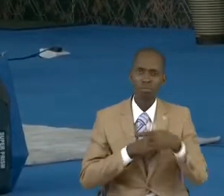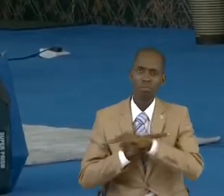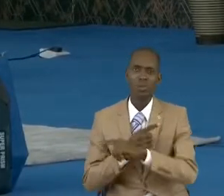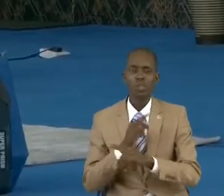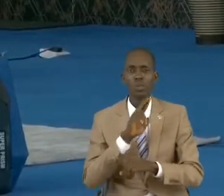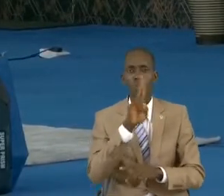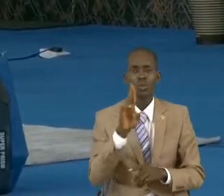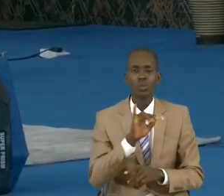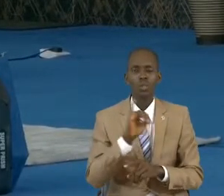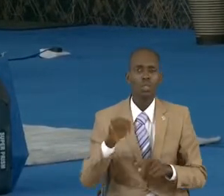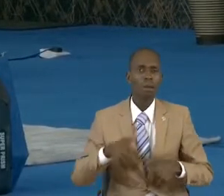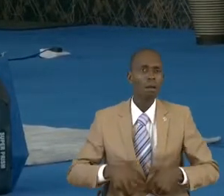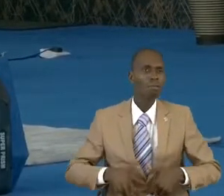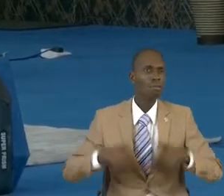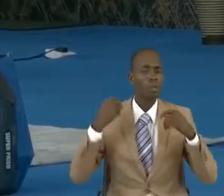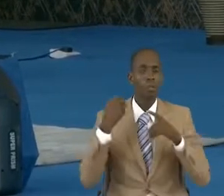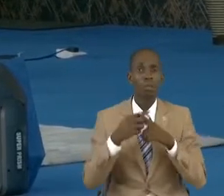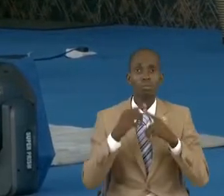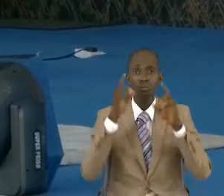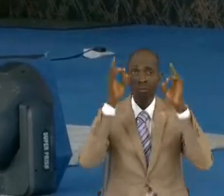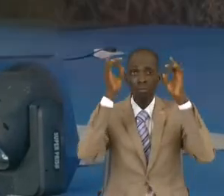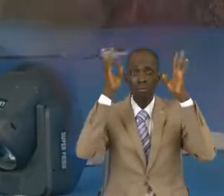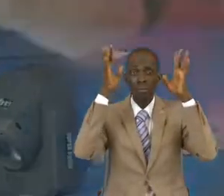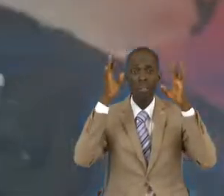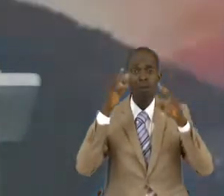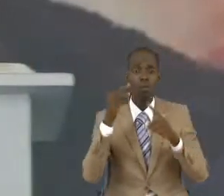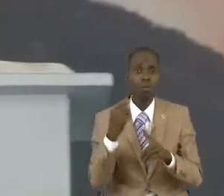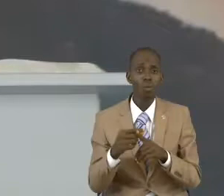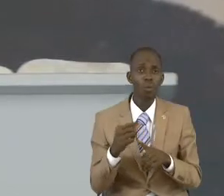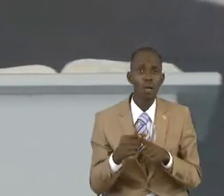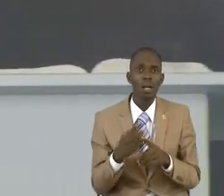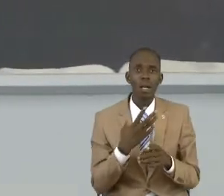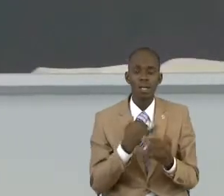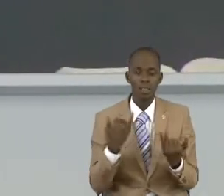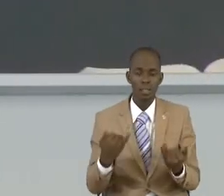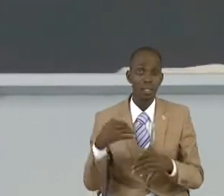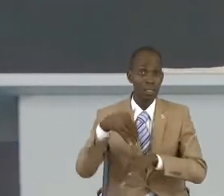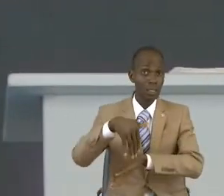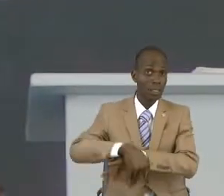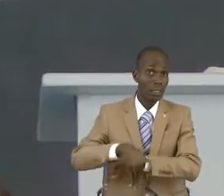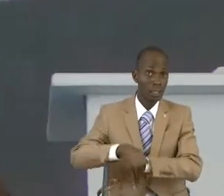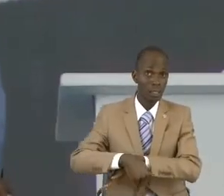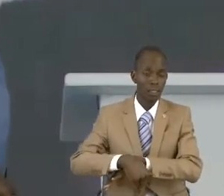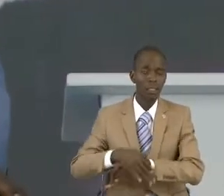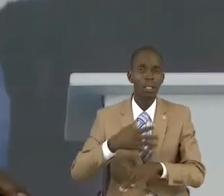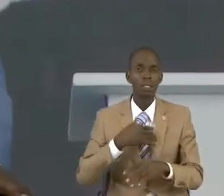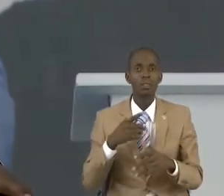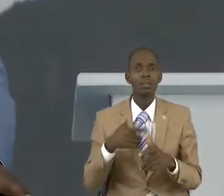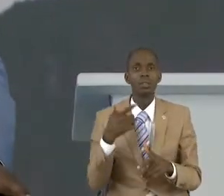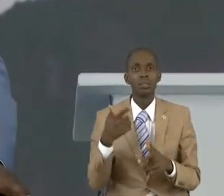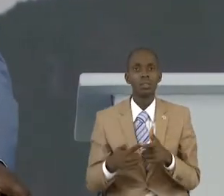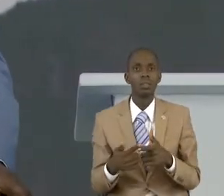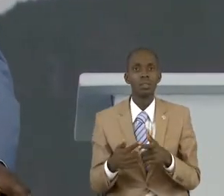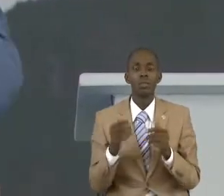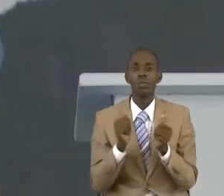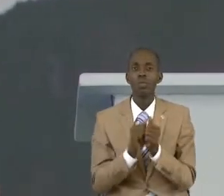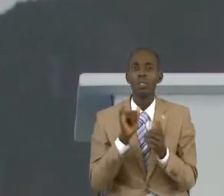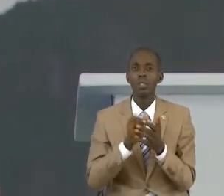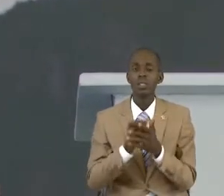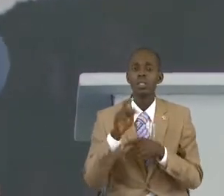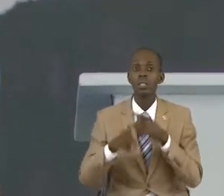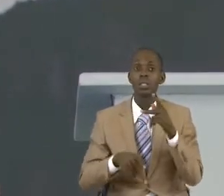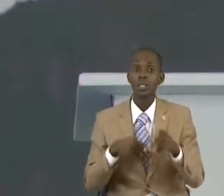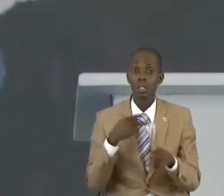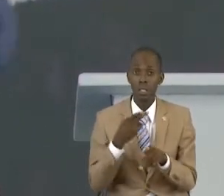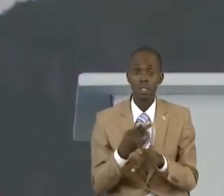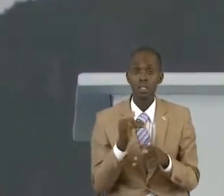thunderous words. And it was night. And then with that anger, with that